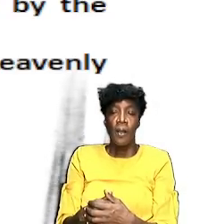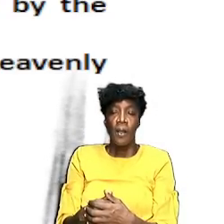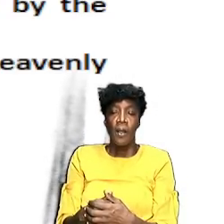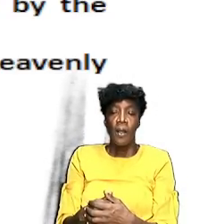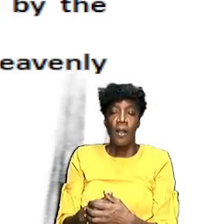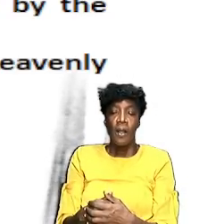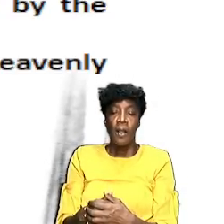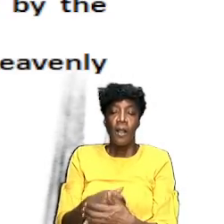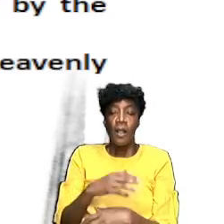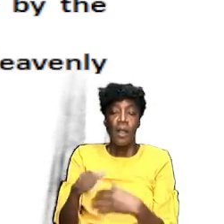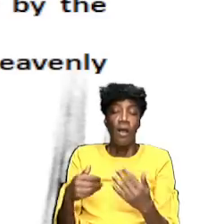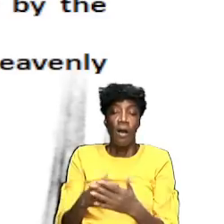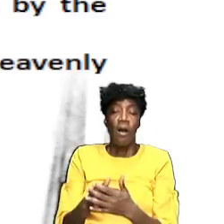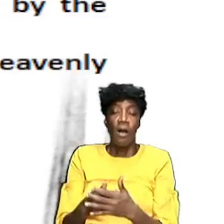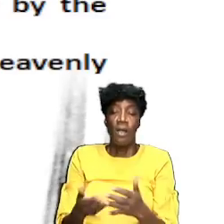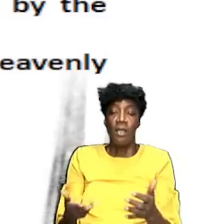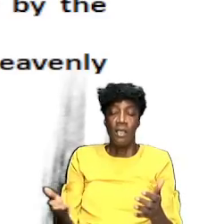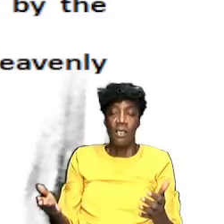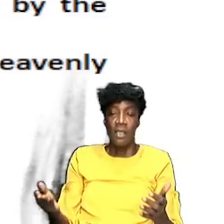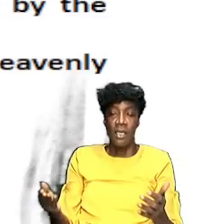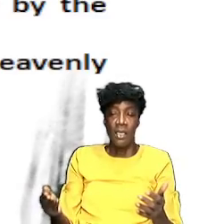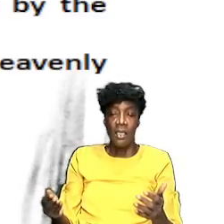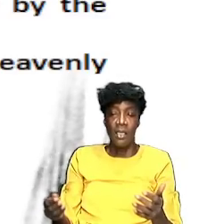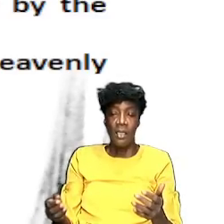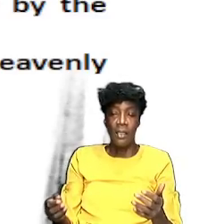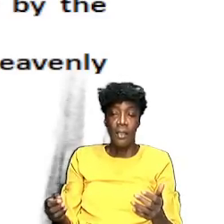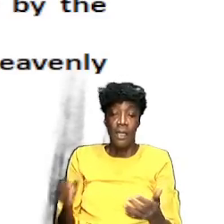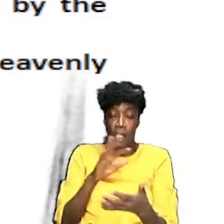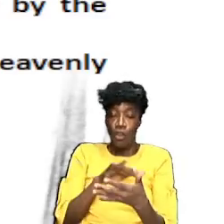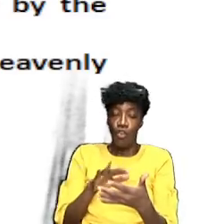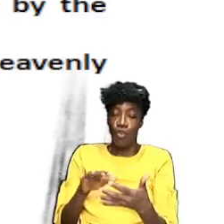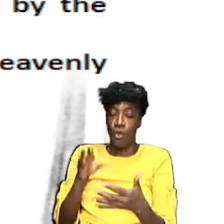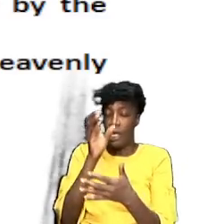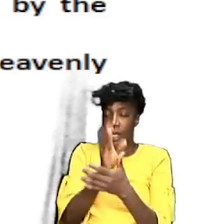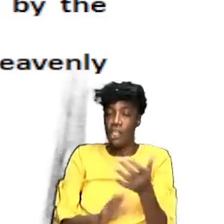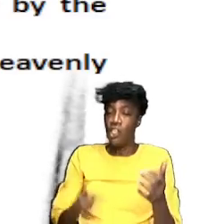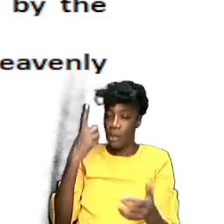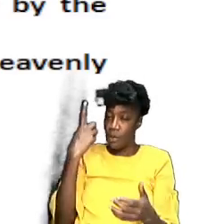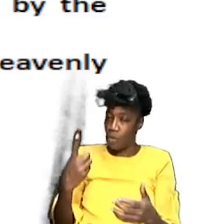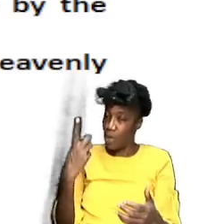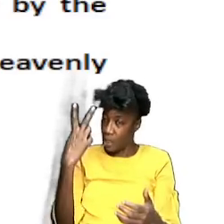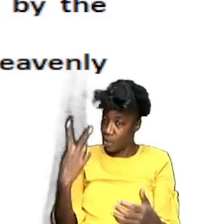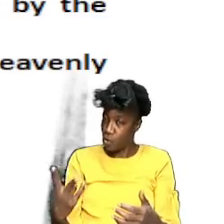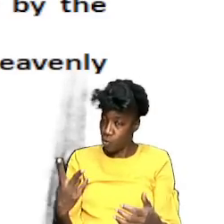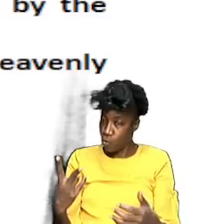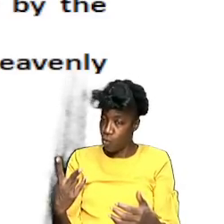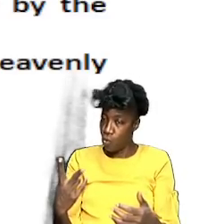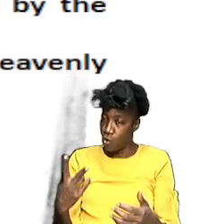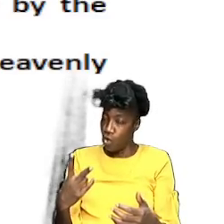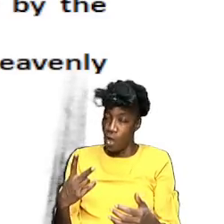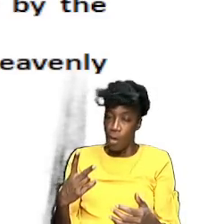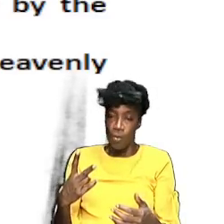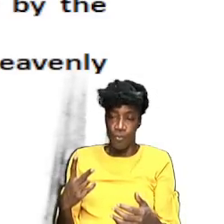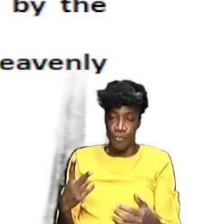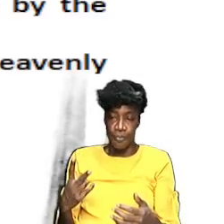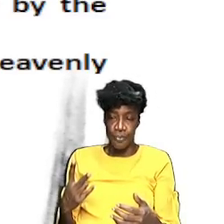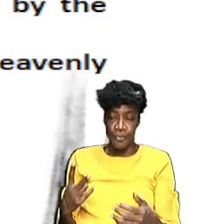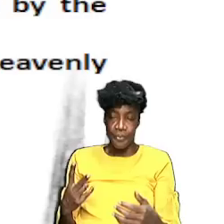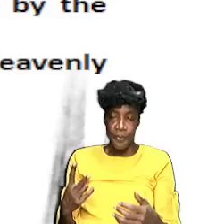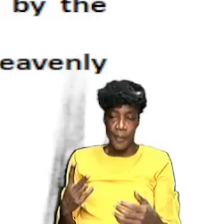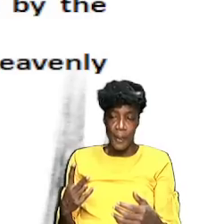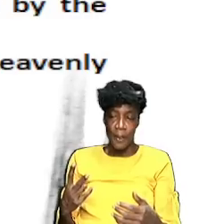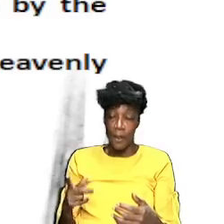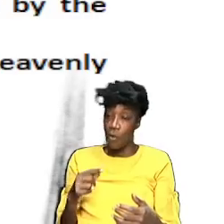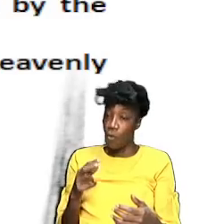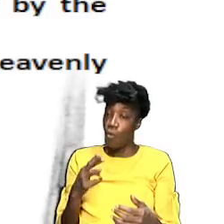time, because I can do a whole Bible study on chapter 1, a whole Bible study on chapter 2 going forward. But we're just doing an overview as it relates to who